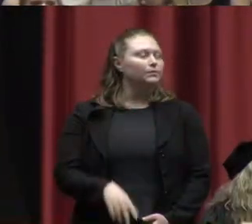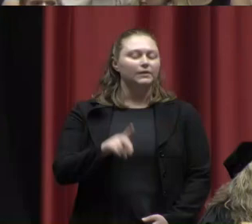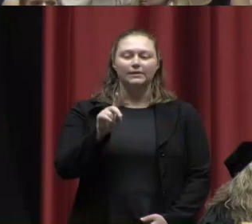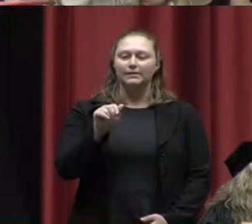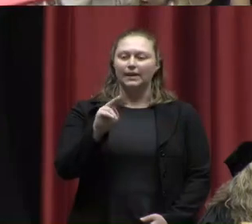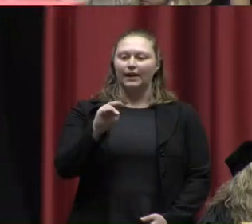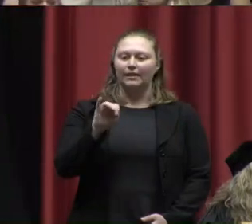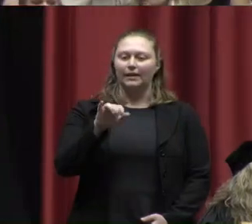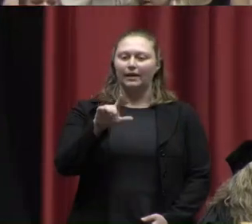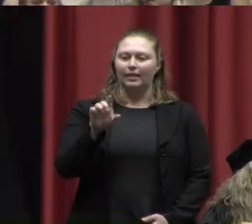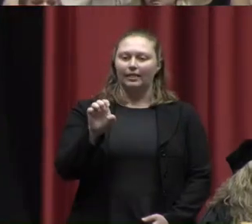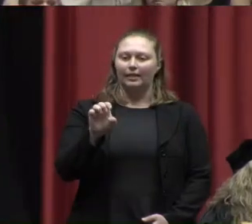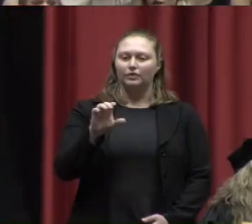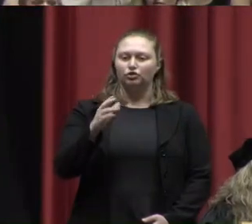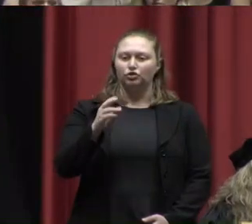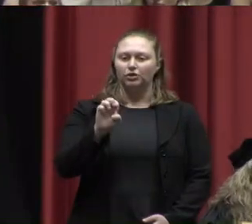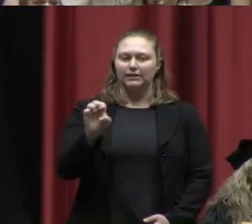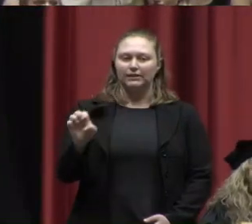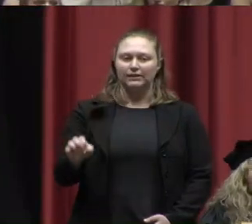Danielle Baccini.